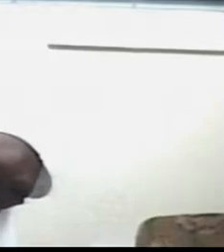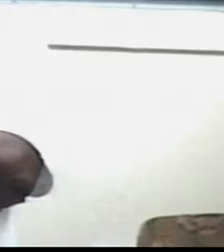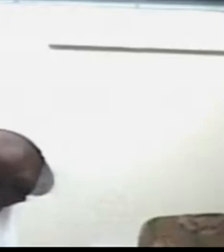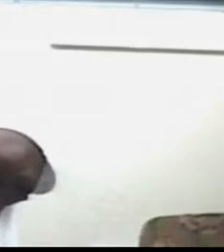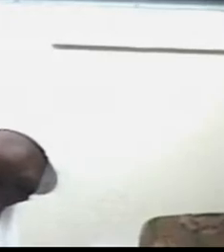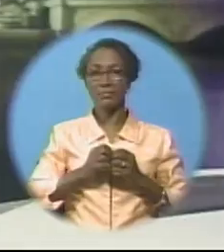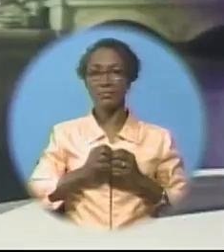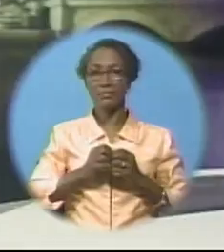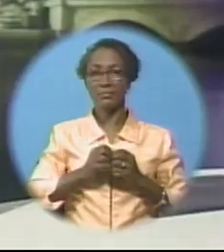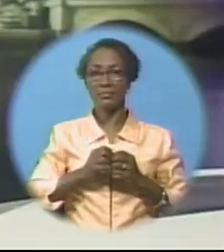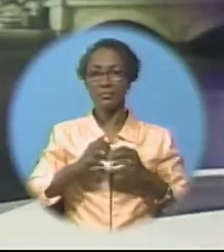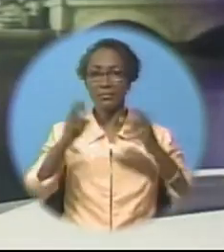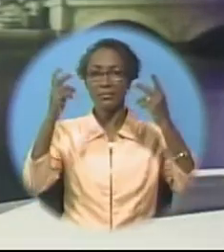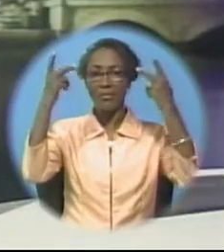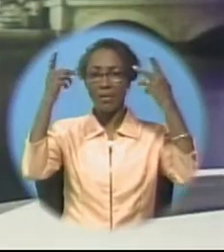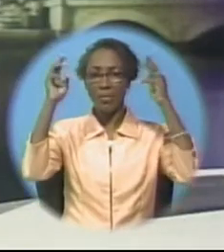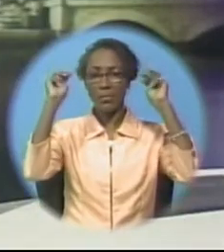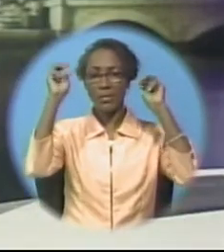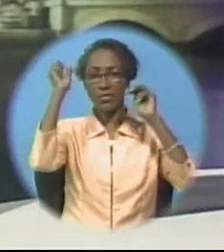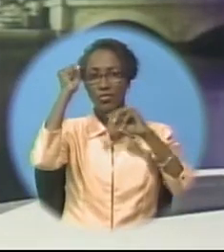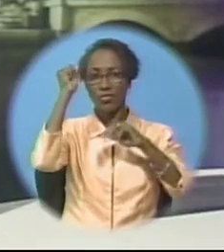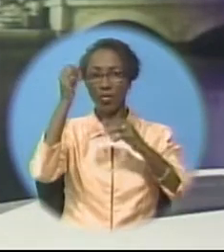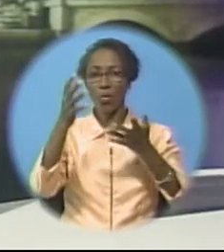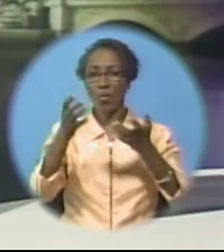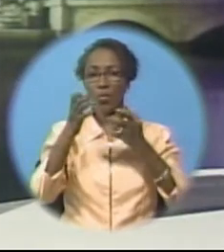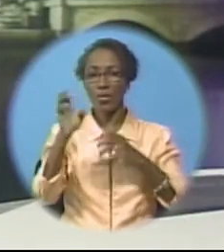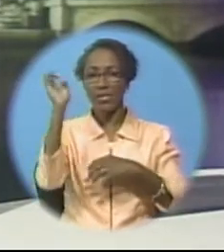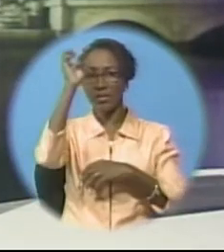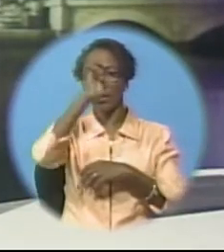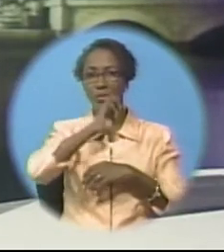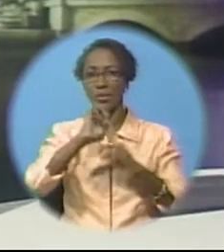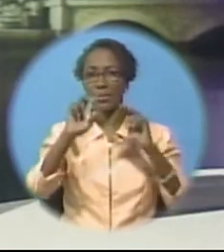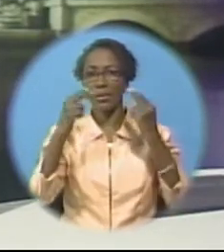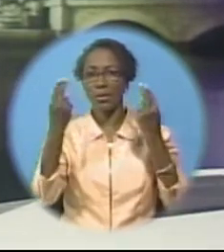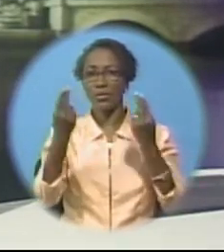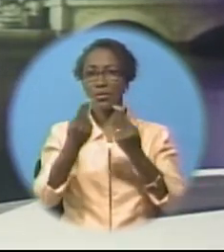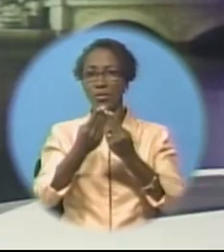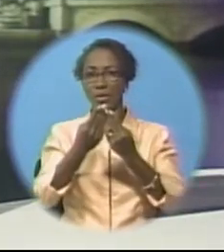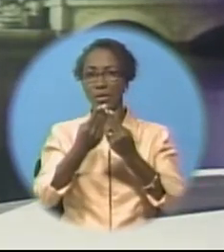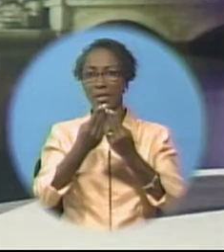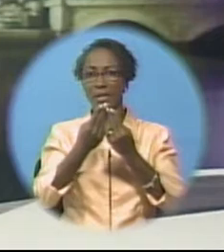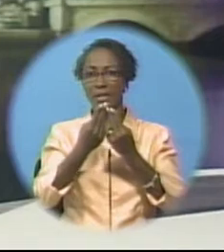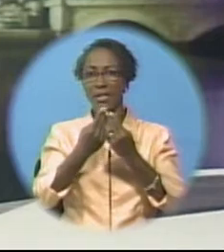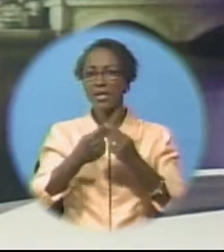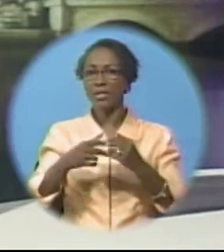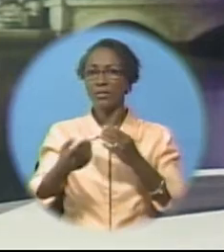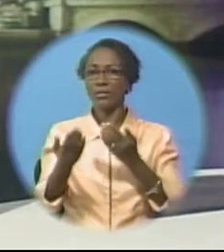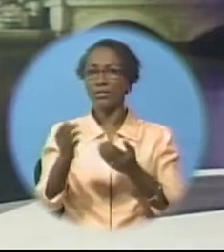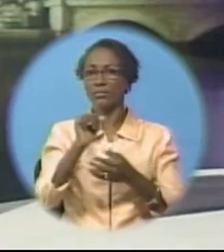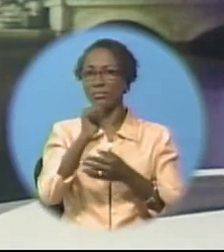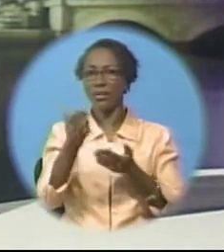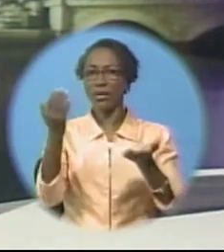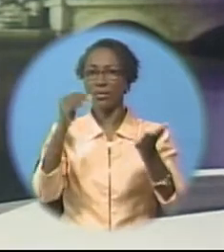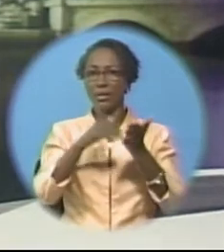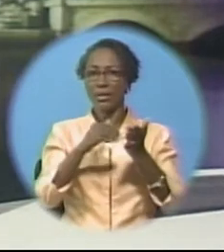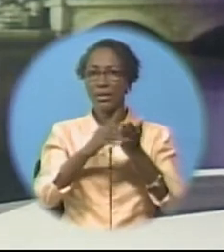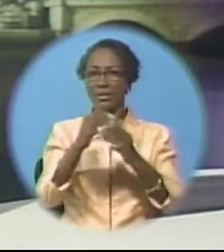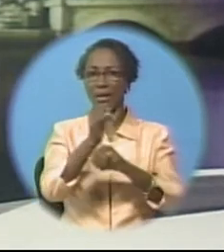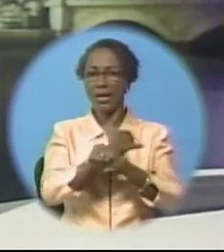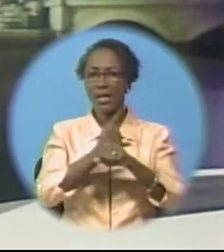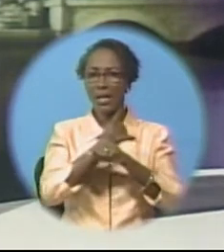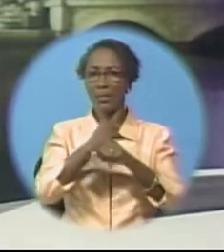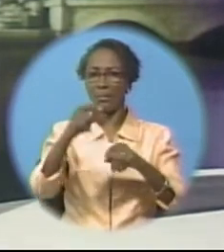CBC News. Well, Prime Minister Stewart wants the European Union to avoid any repeat of last year when the island was blacklisted by